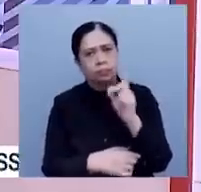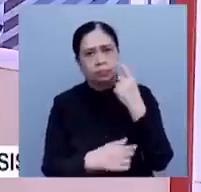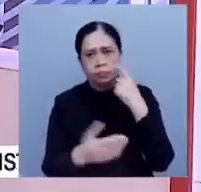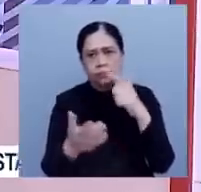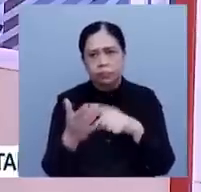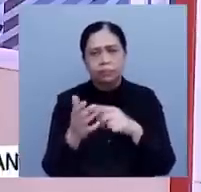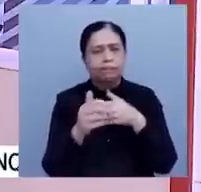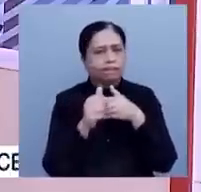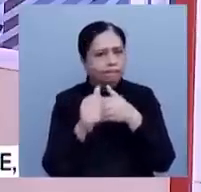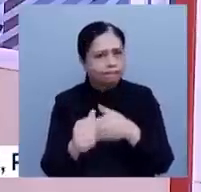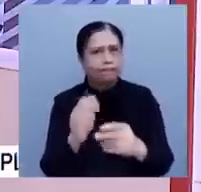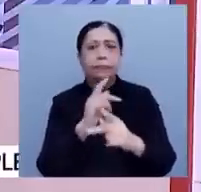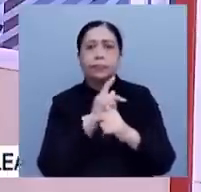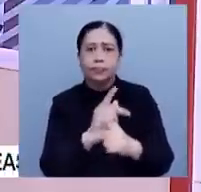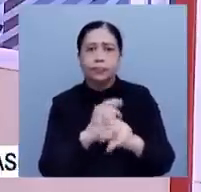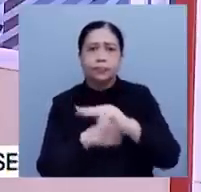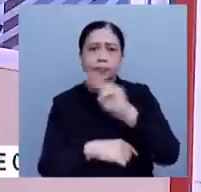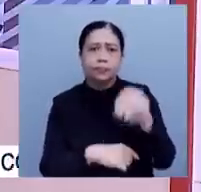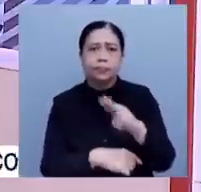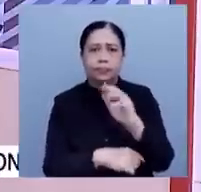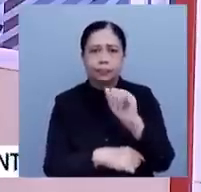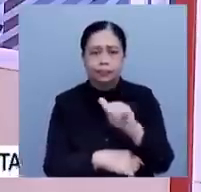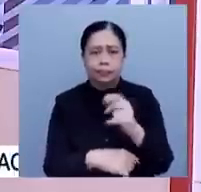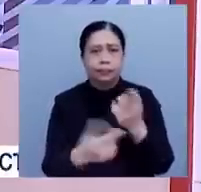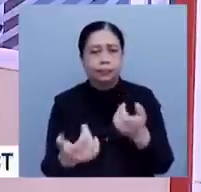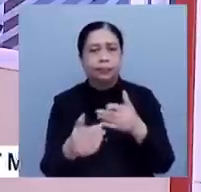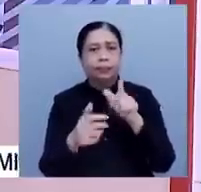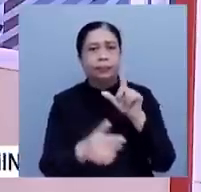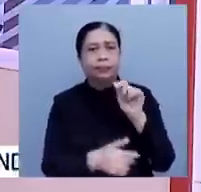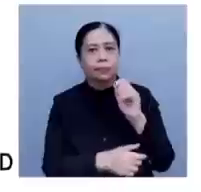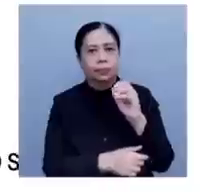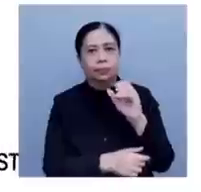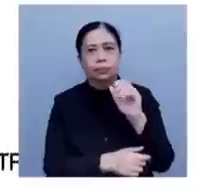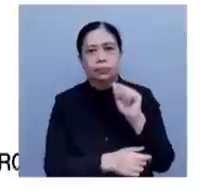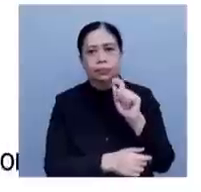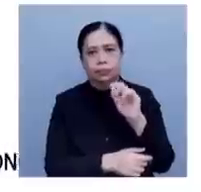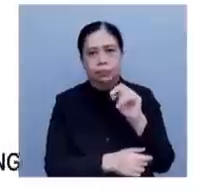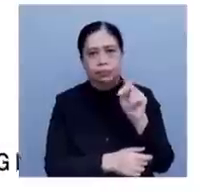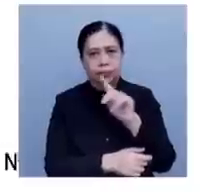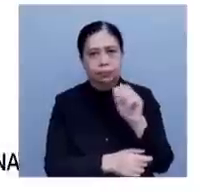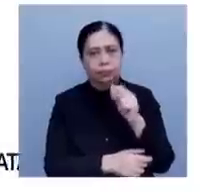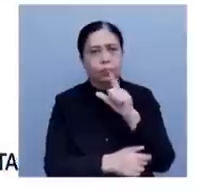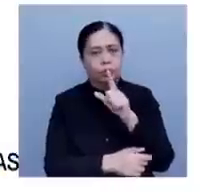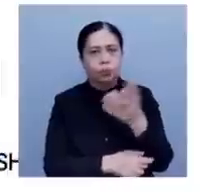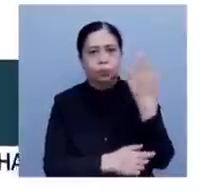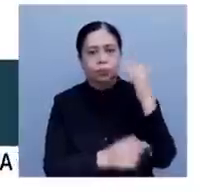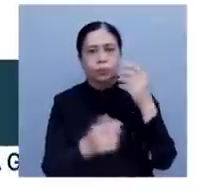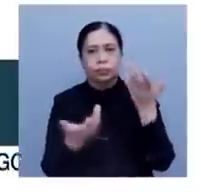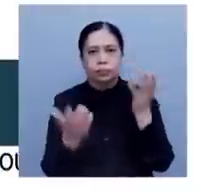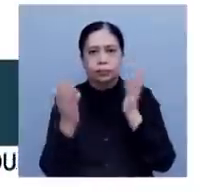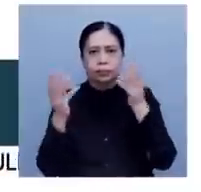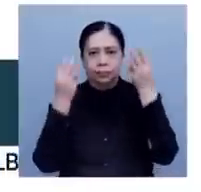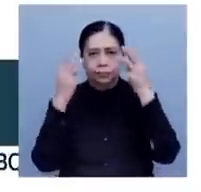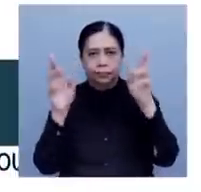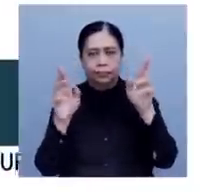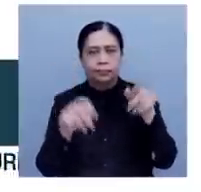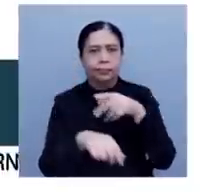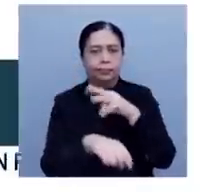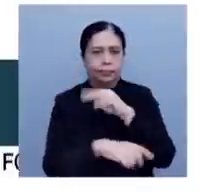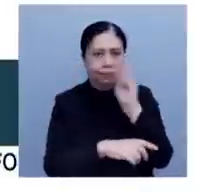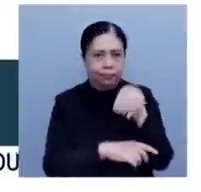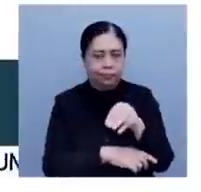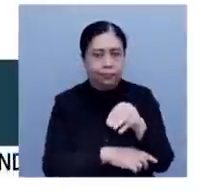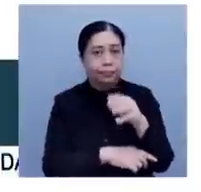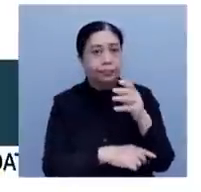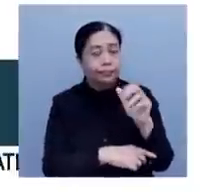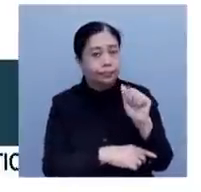in protecting Manila Bay. Joining us now is Lito Atienza, who has also previously served as mayor of the city of Manila. Mr.